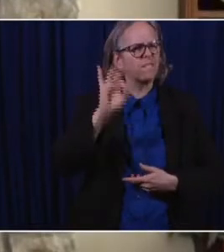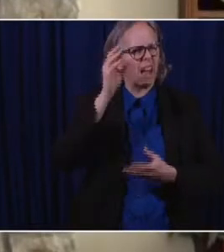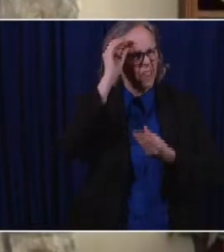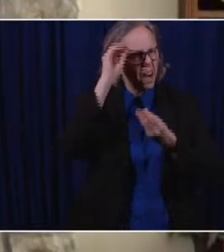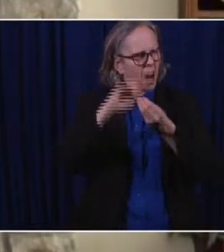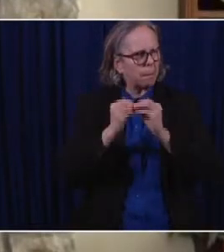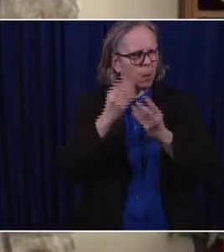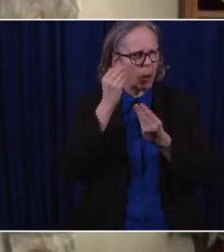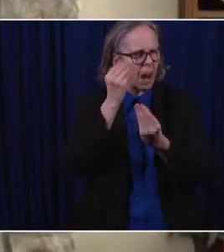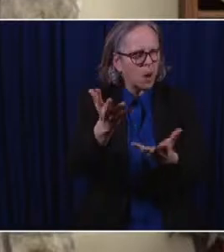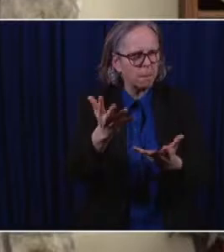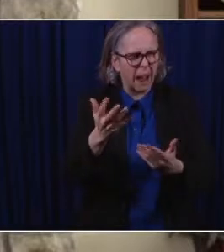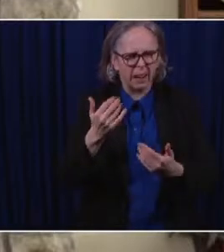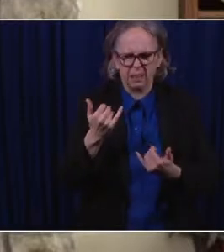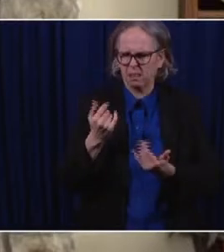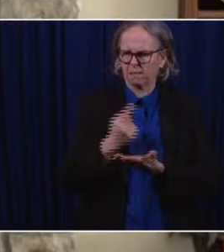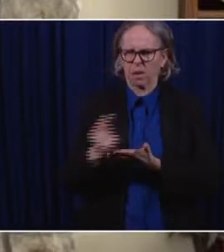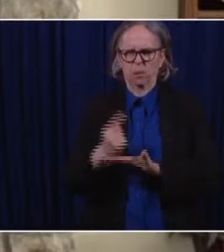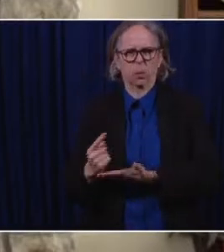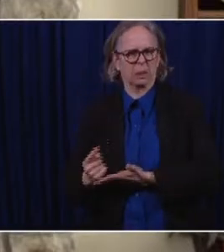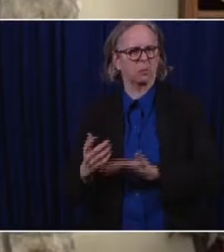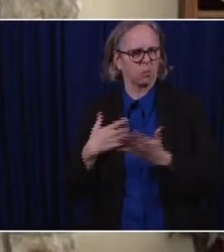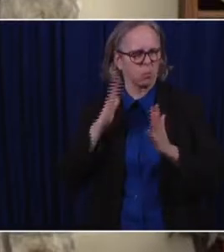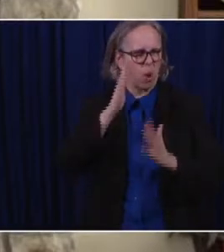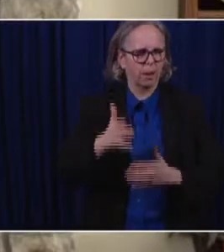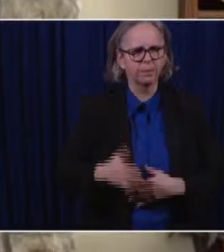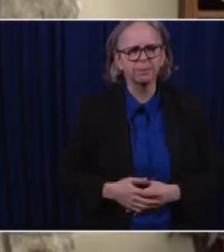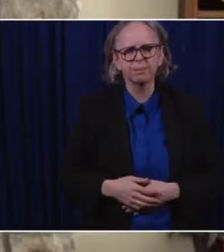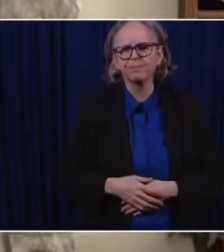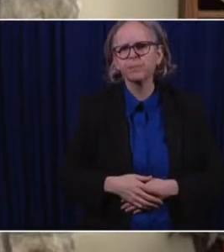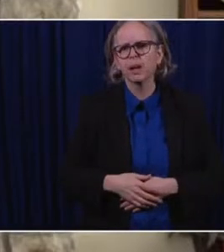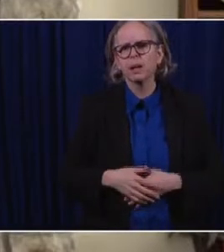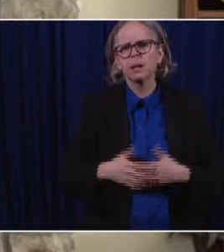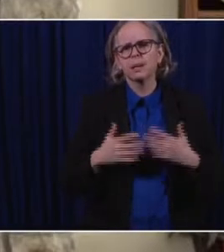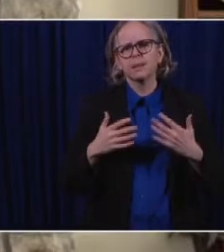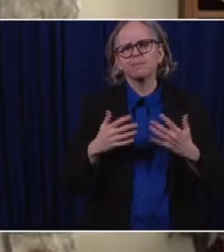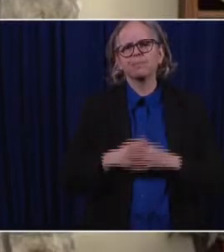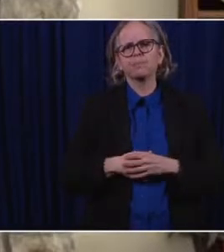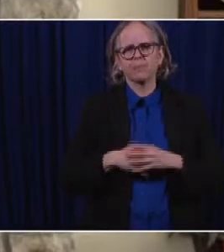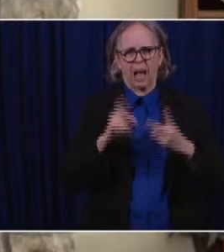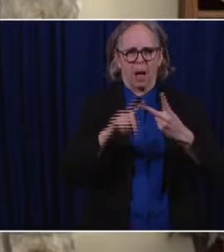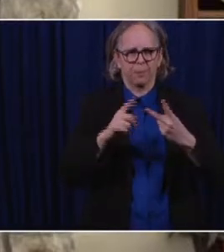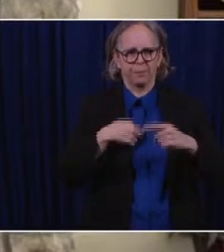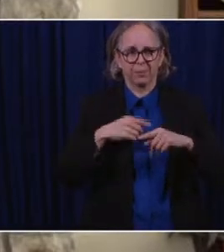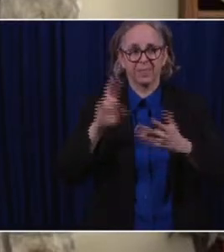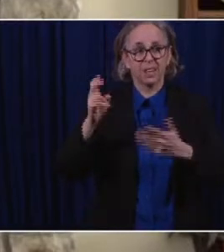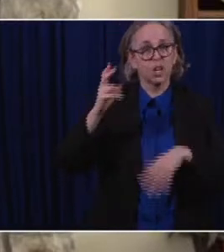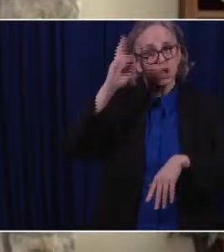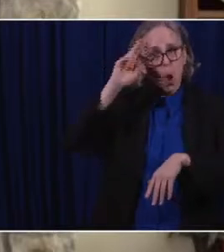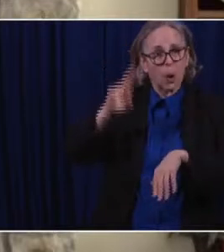this week as well, Michael, if you can get those. As far as the deployment of the Guard, absolutely, the Guard has